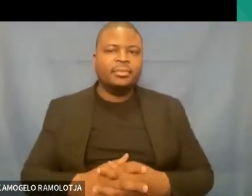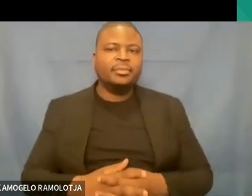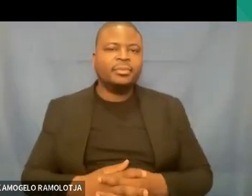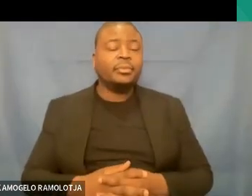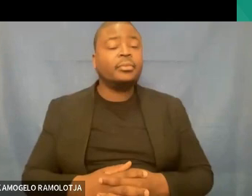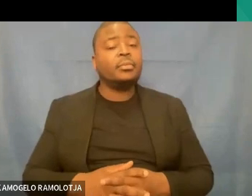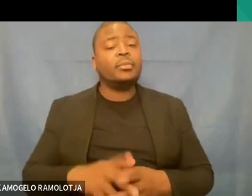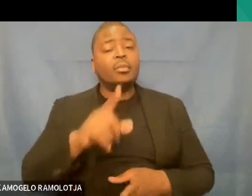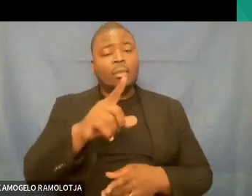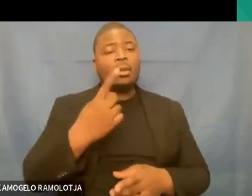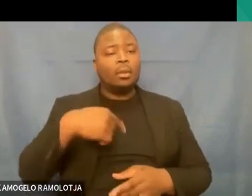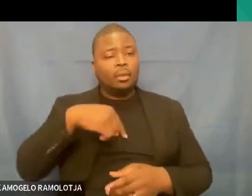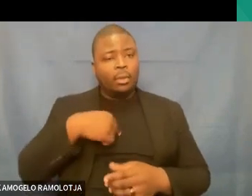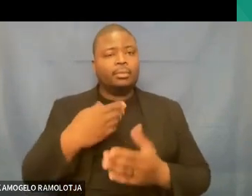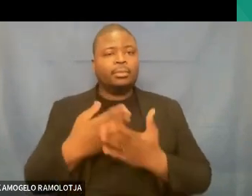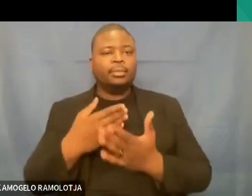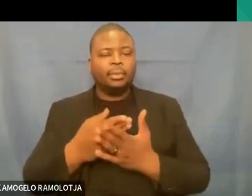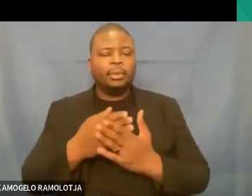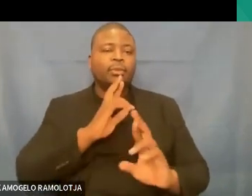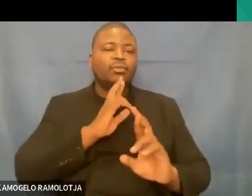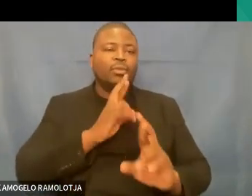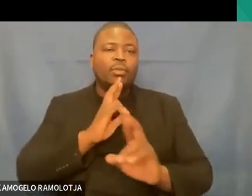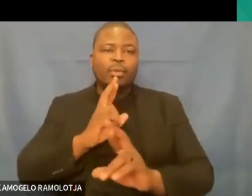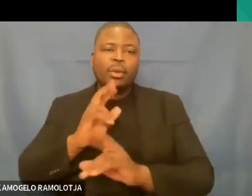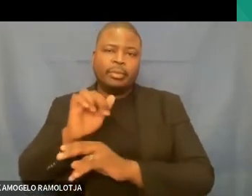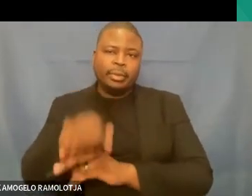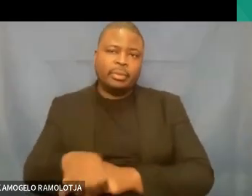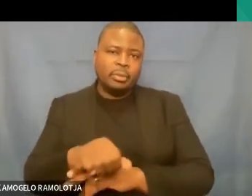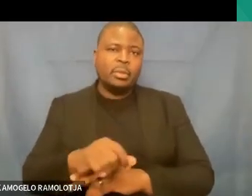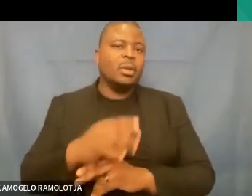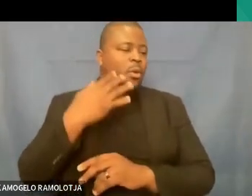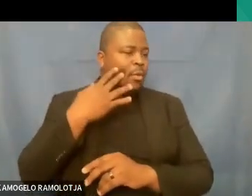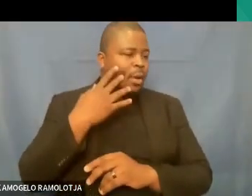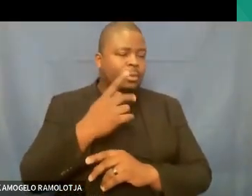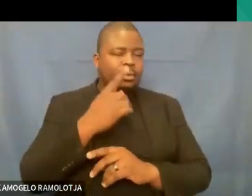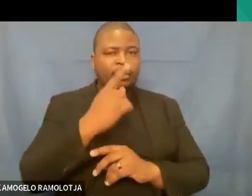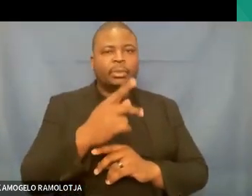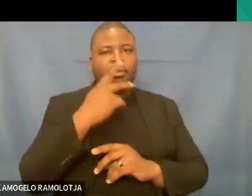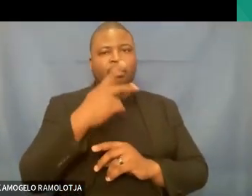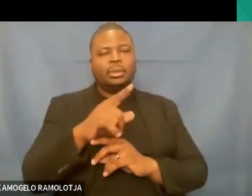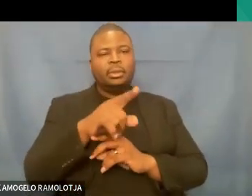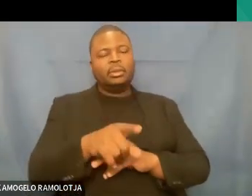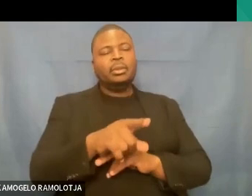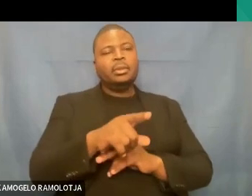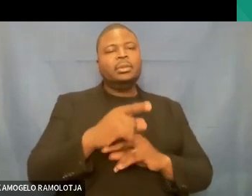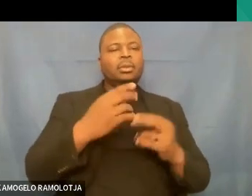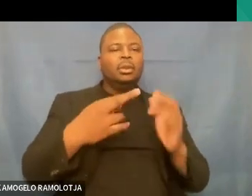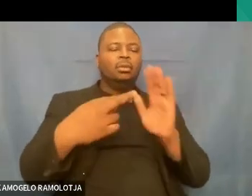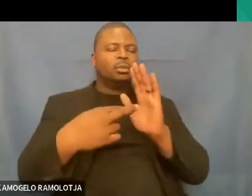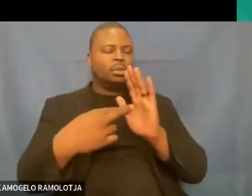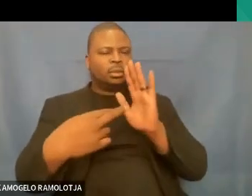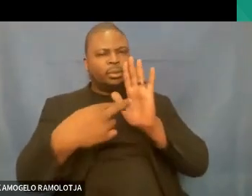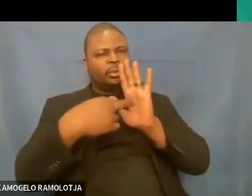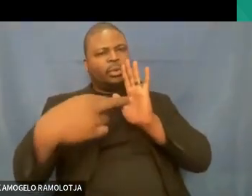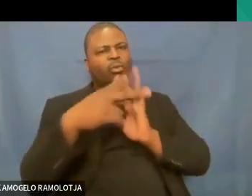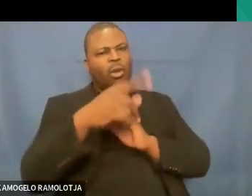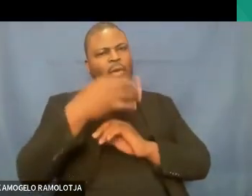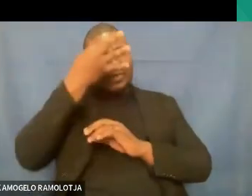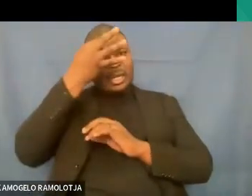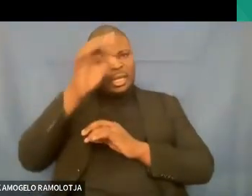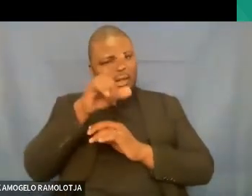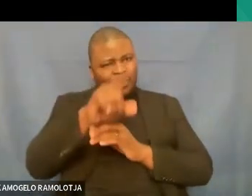when we look at the role of civil society and government in addressing the gaps in programming for adolescent and young key